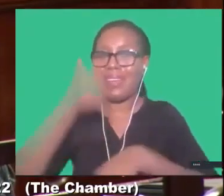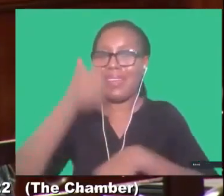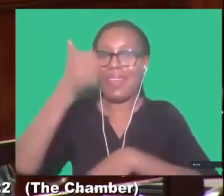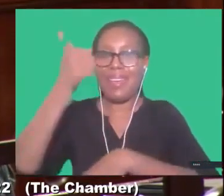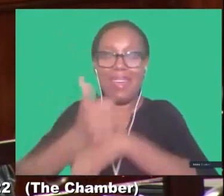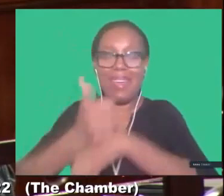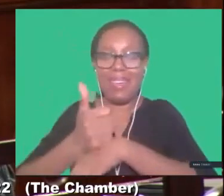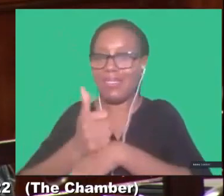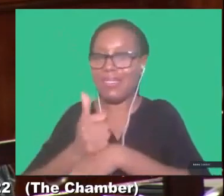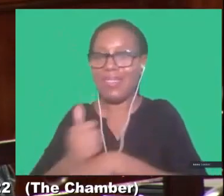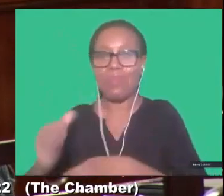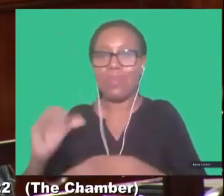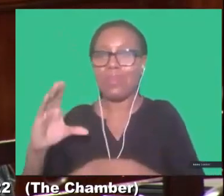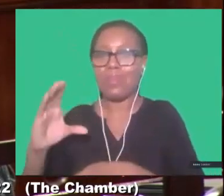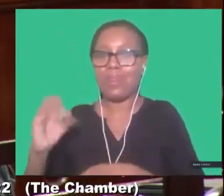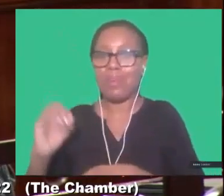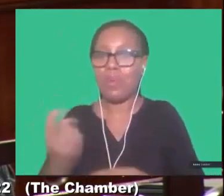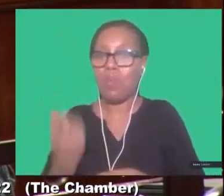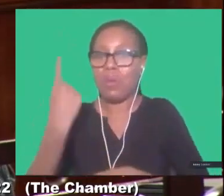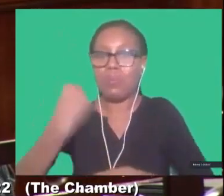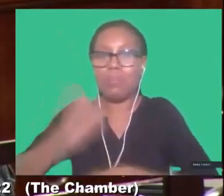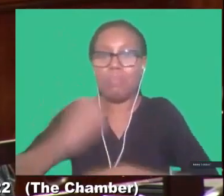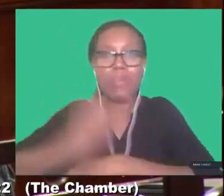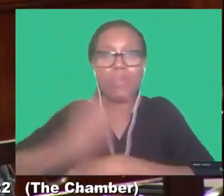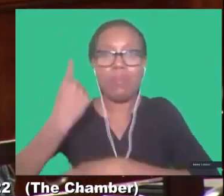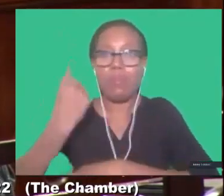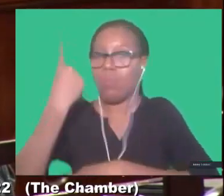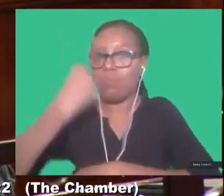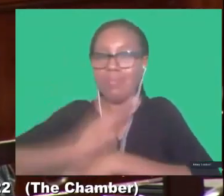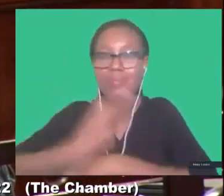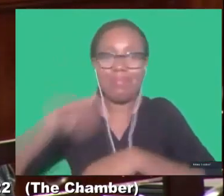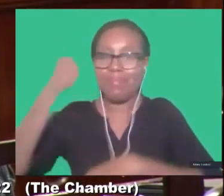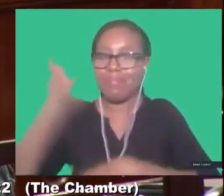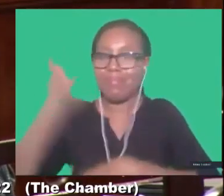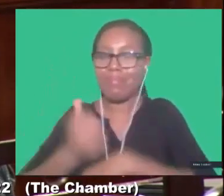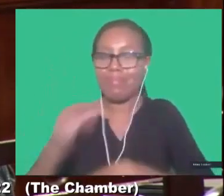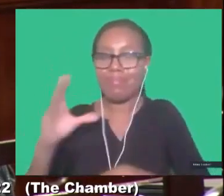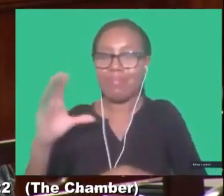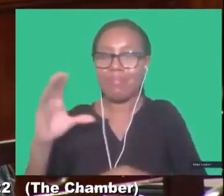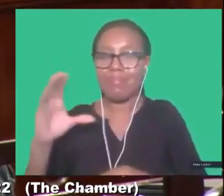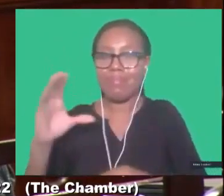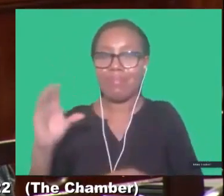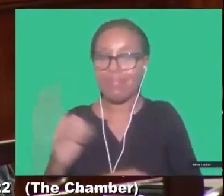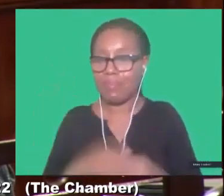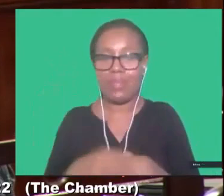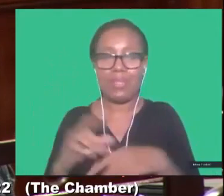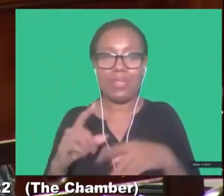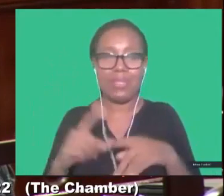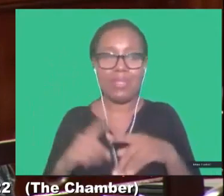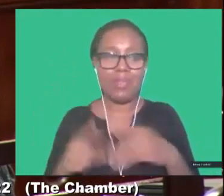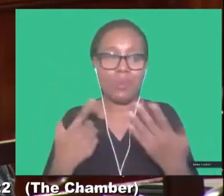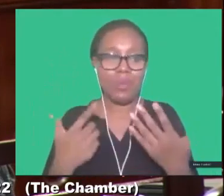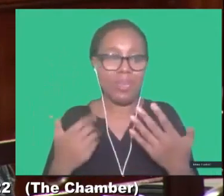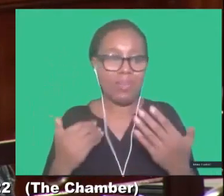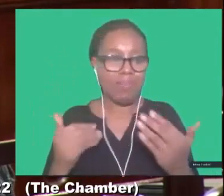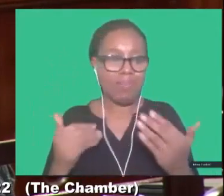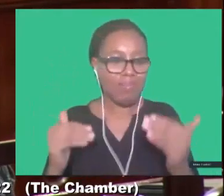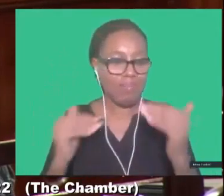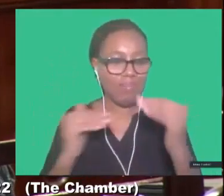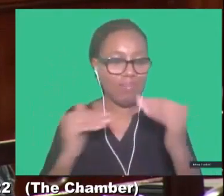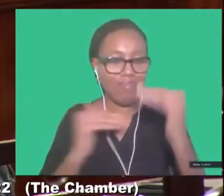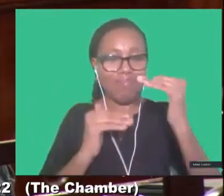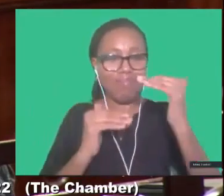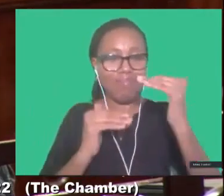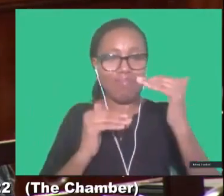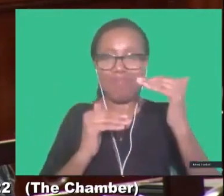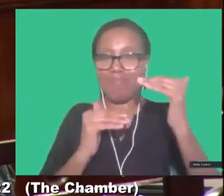clearly we did not have the competitive edge there. So, you know, if for the